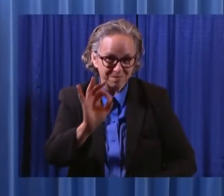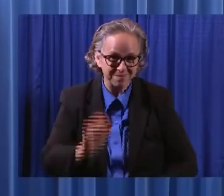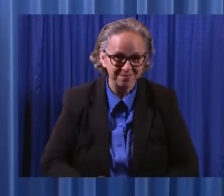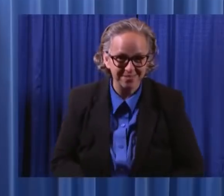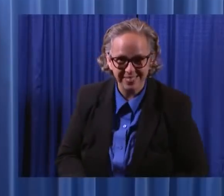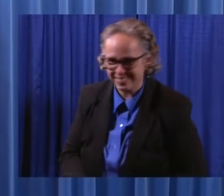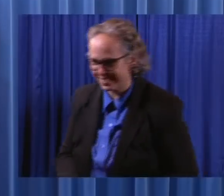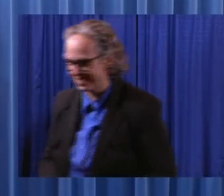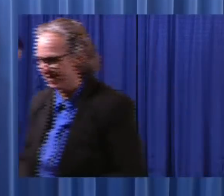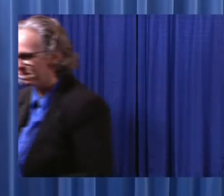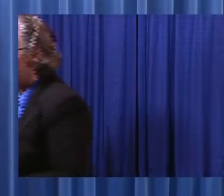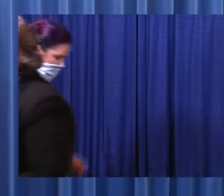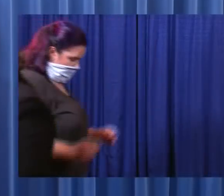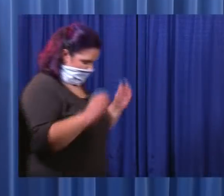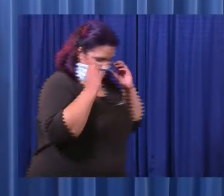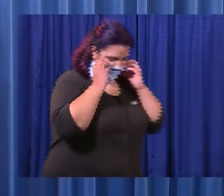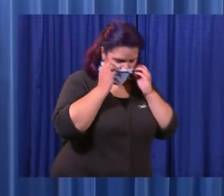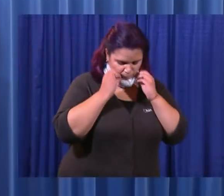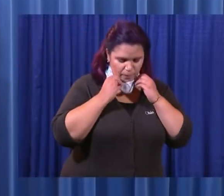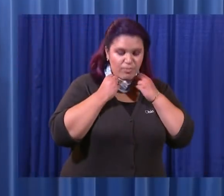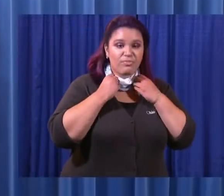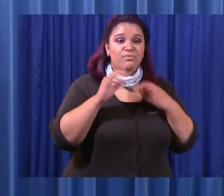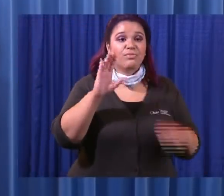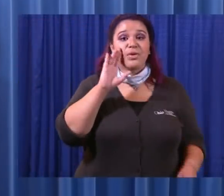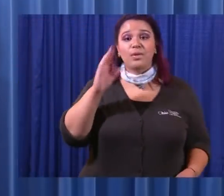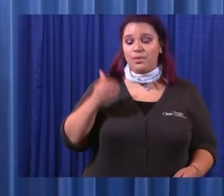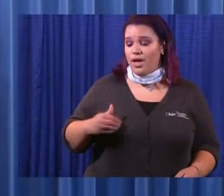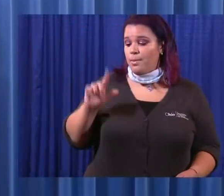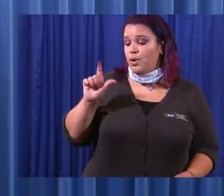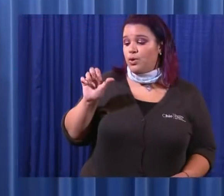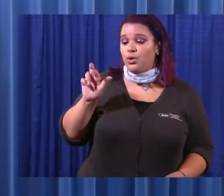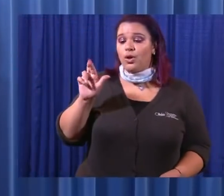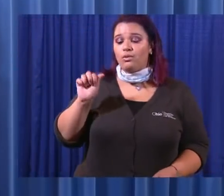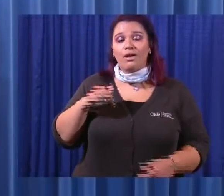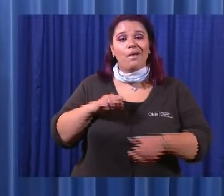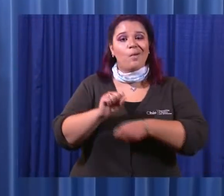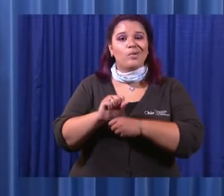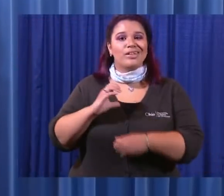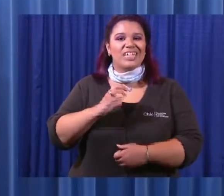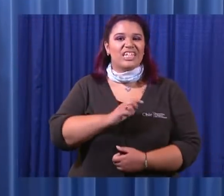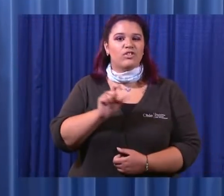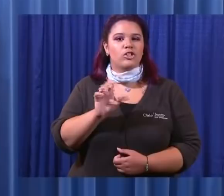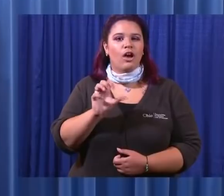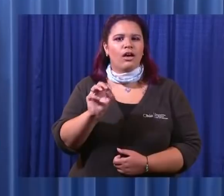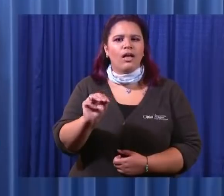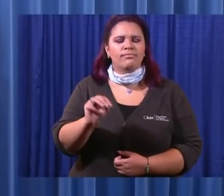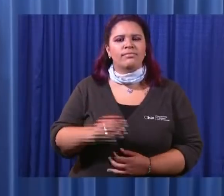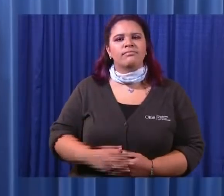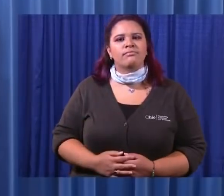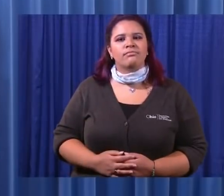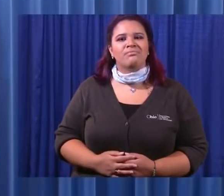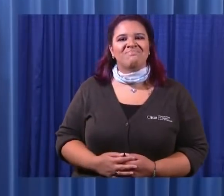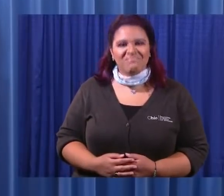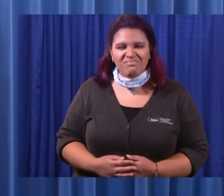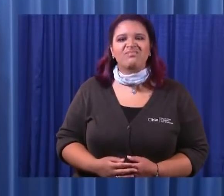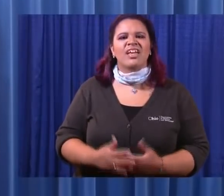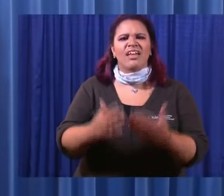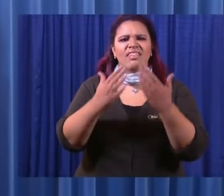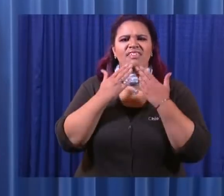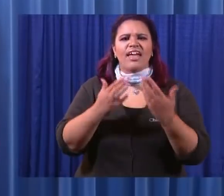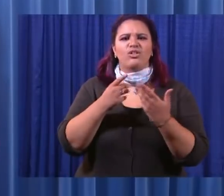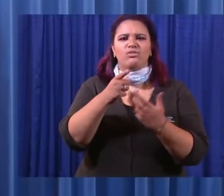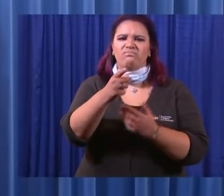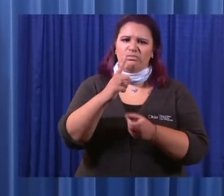Hi, Governor. This is Laura Hancock from Cleveland.com. Thank you for committing to sharing the testing positivity